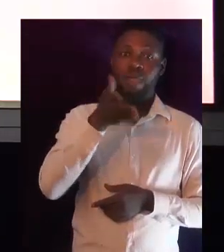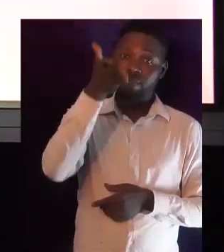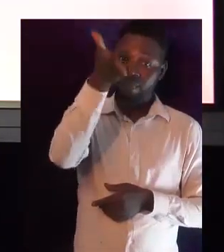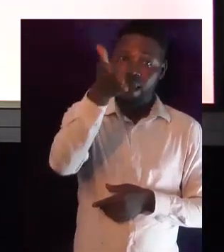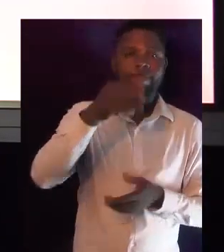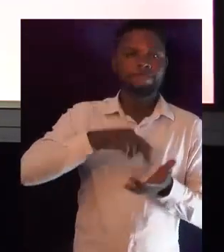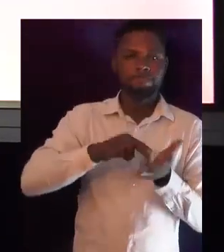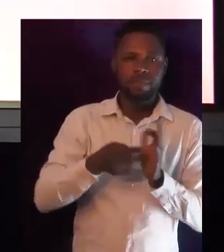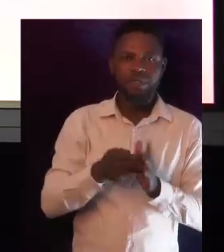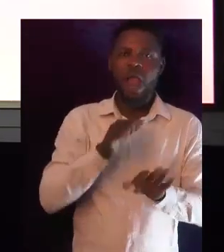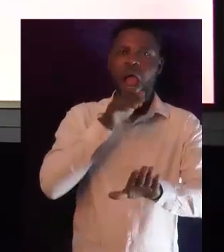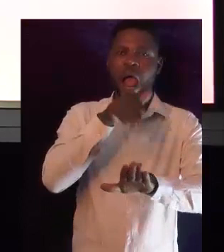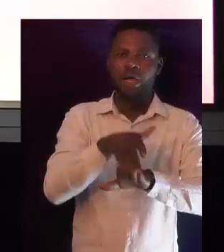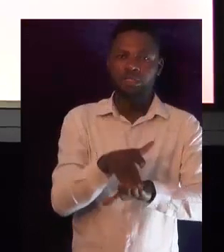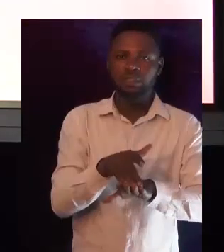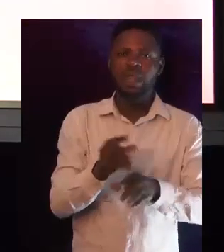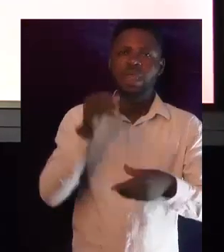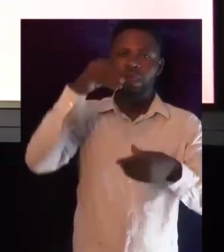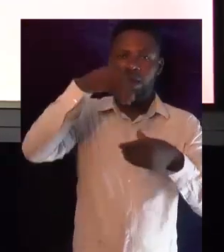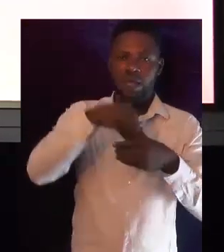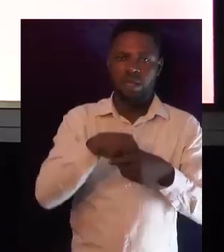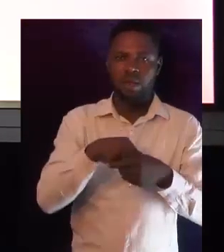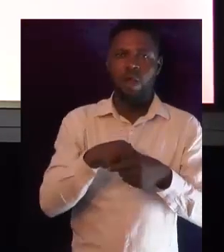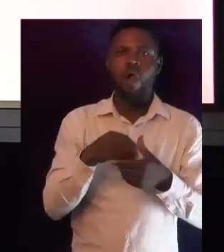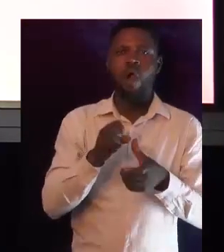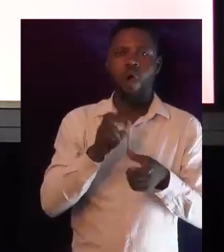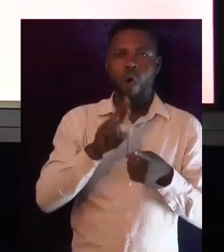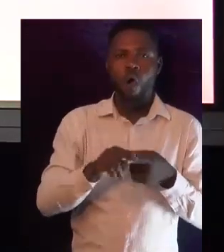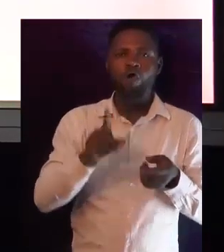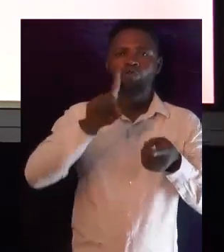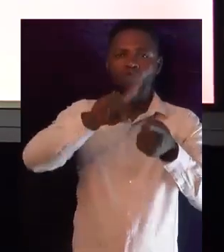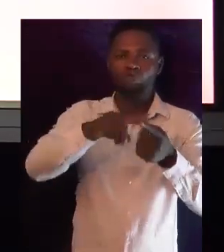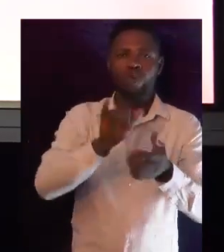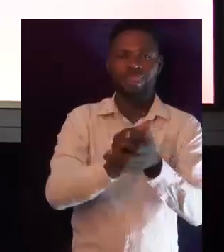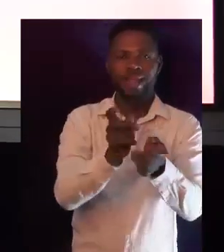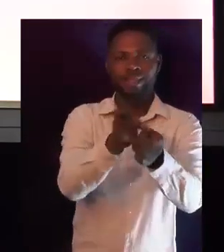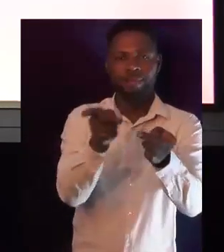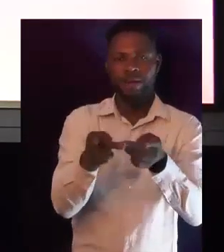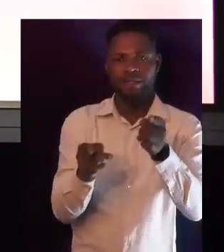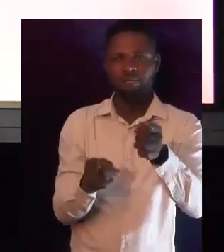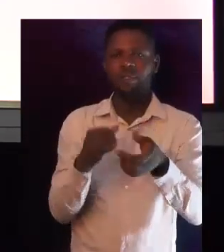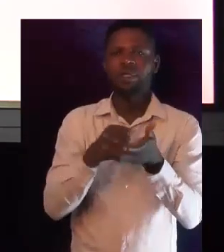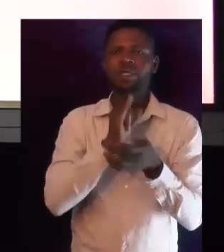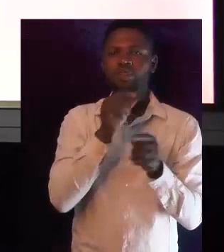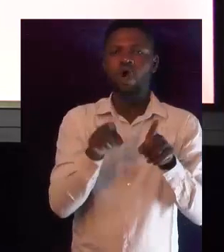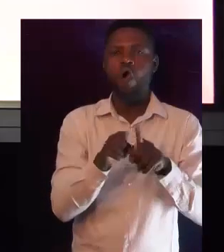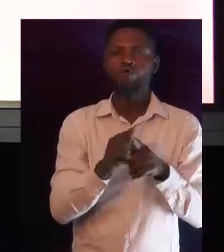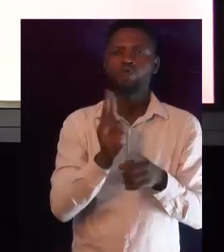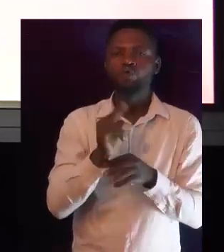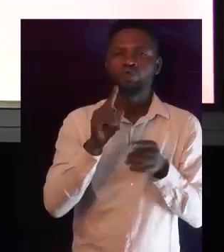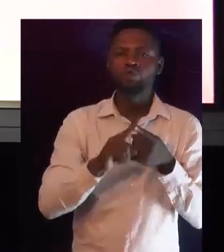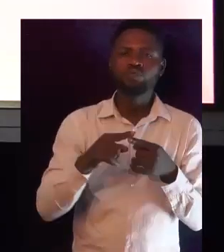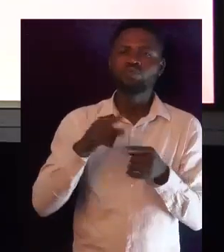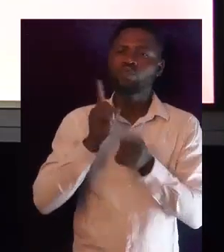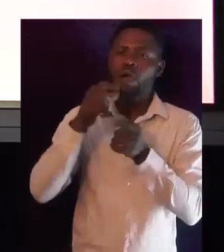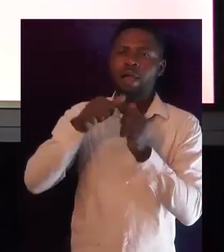T-H-E-R-E, there, means at, in, or to that place. It is also used